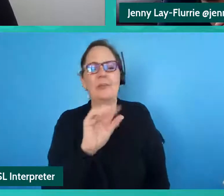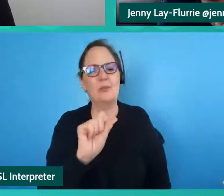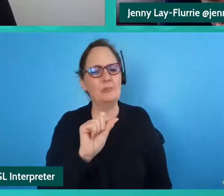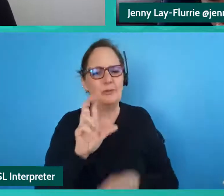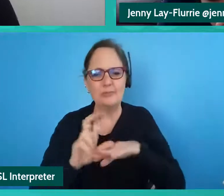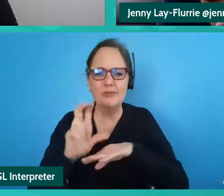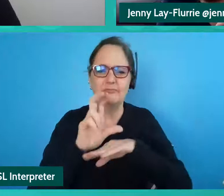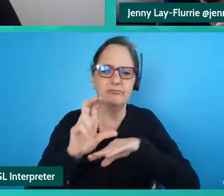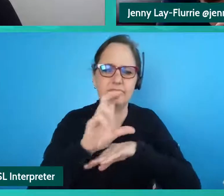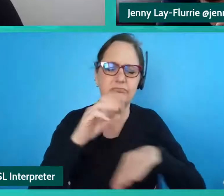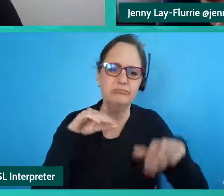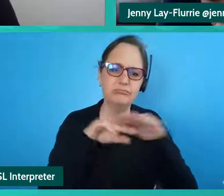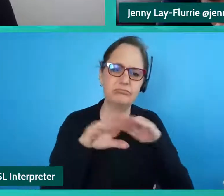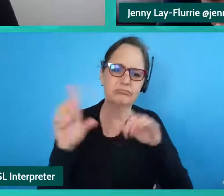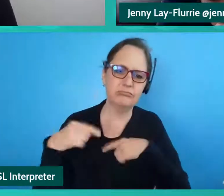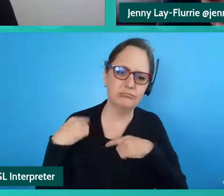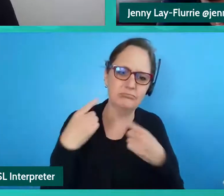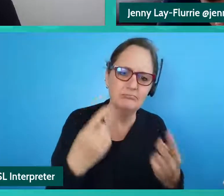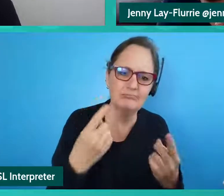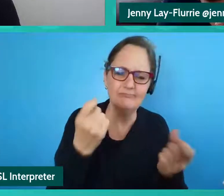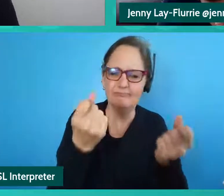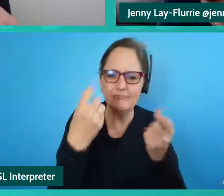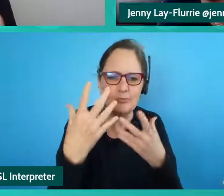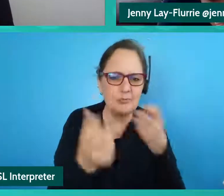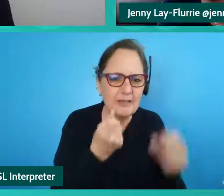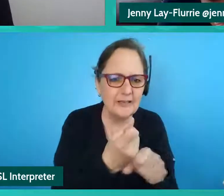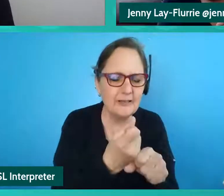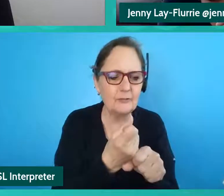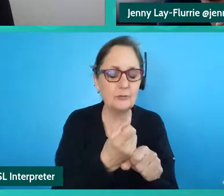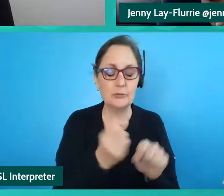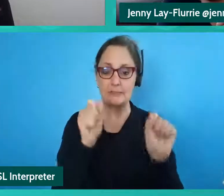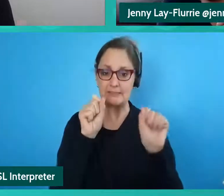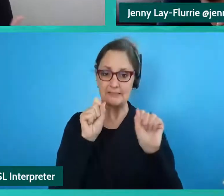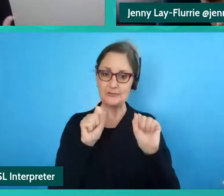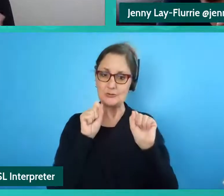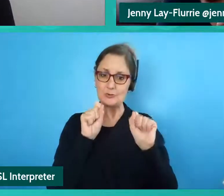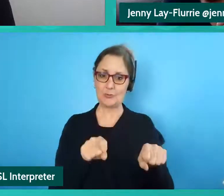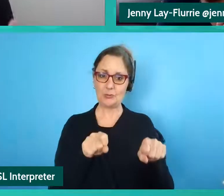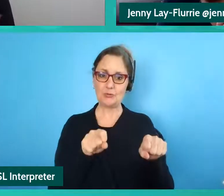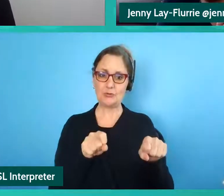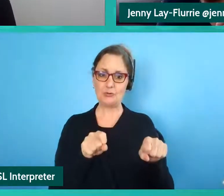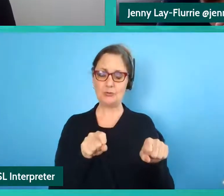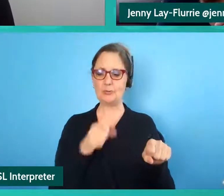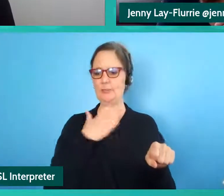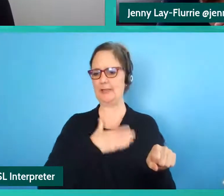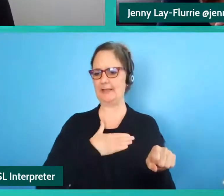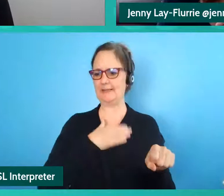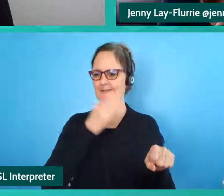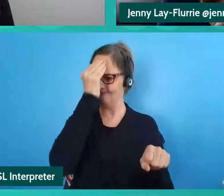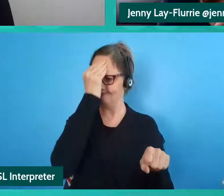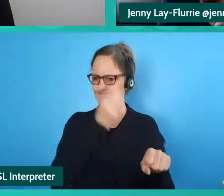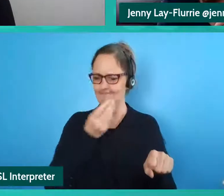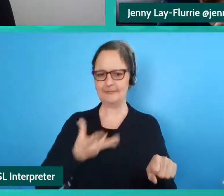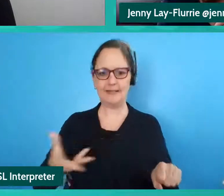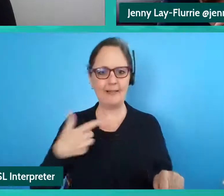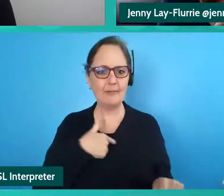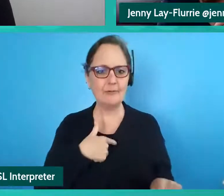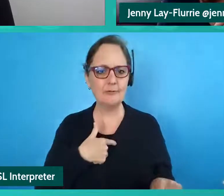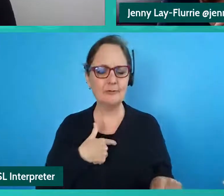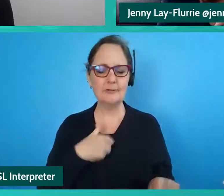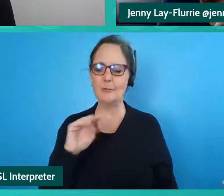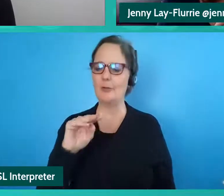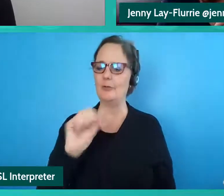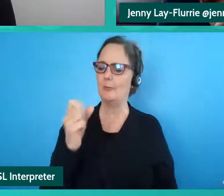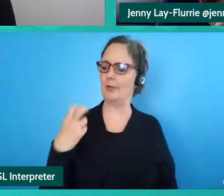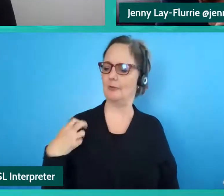in accessibility for the past many years. So can you please just, enlighten us and talk a little bit about our journey and